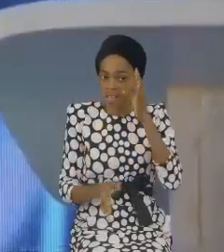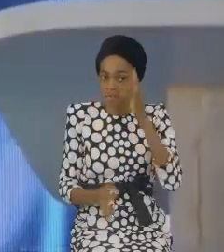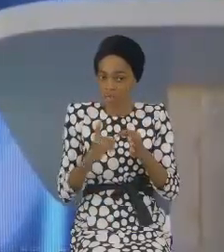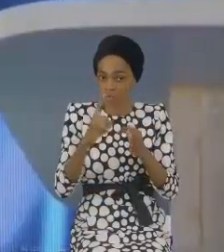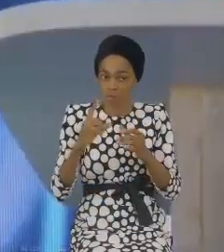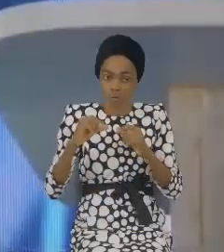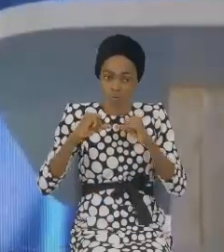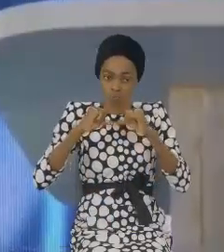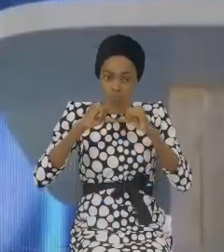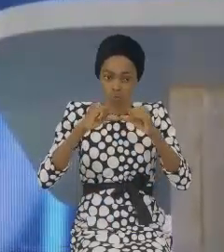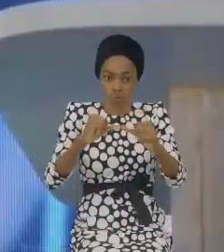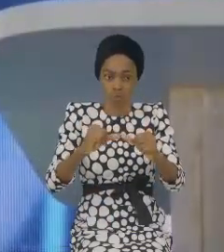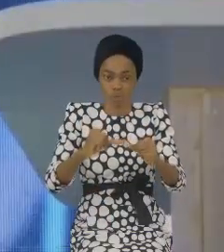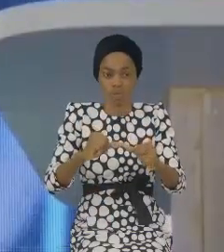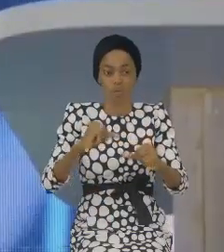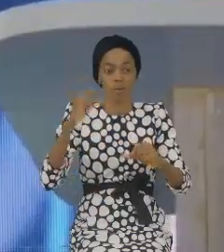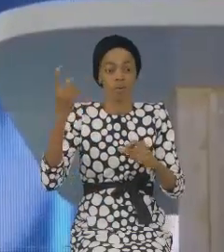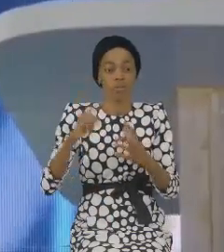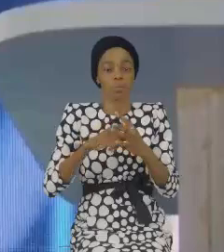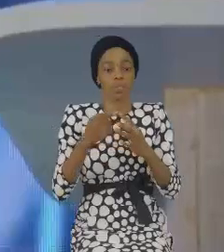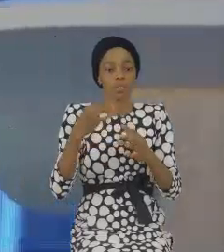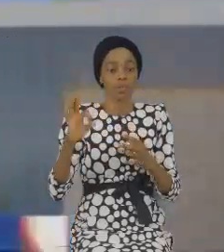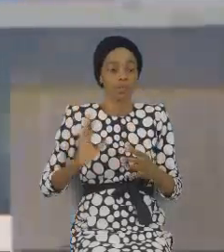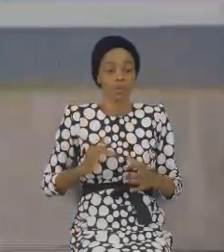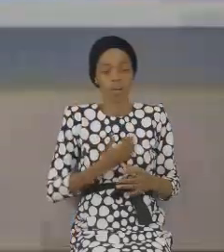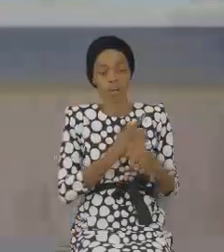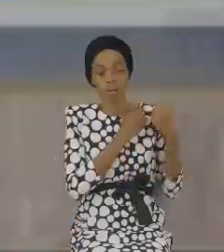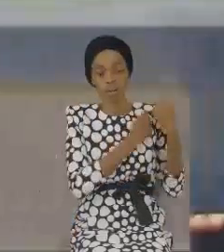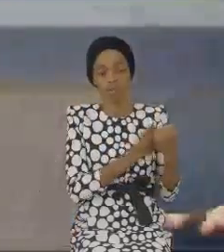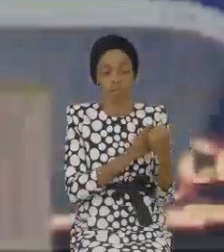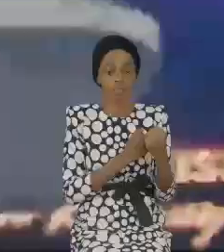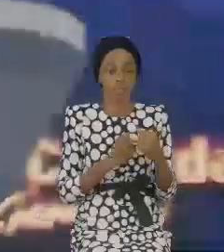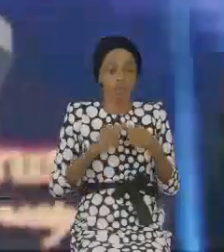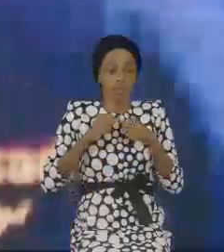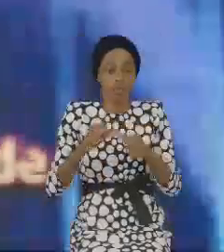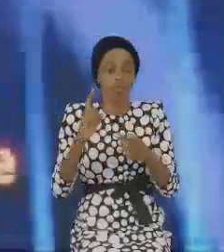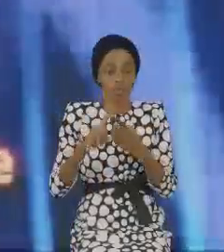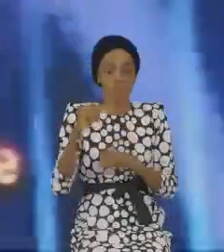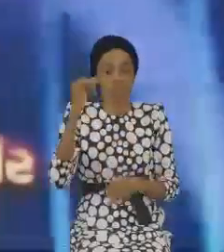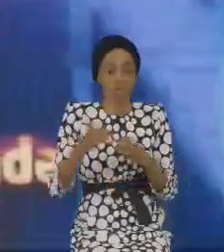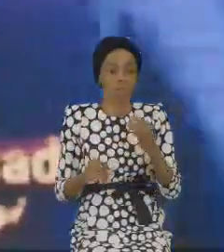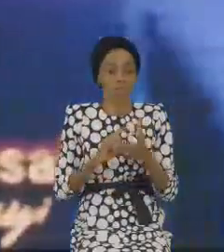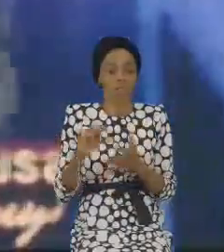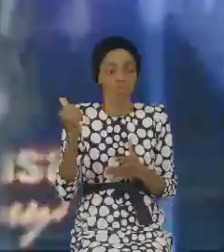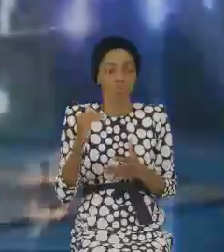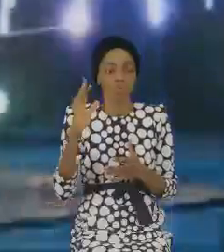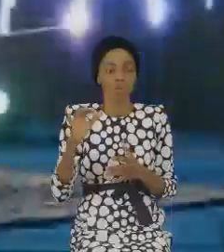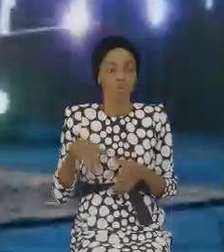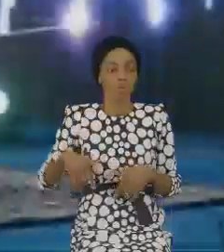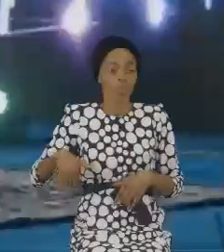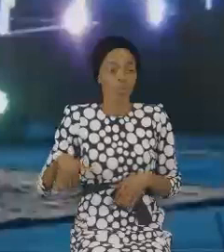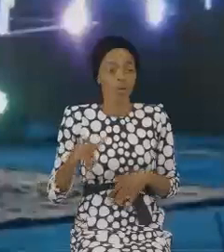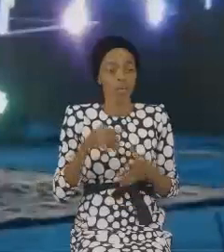beginning of our confidence steadfast unto the end. In verse 15, it says, while it is